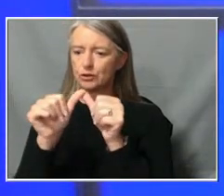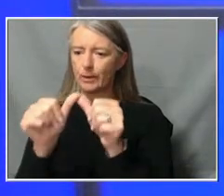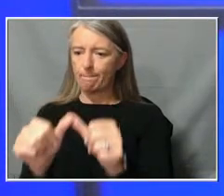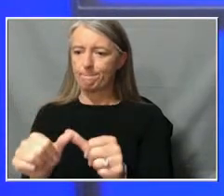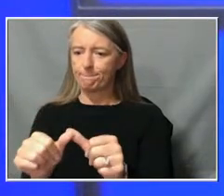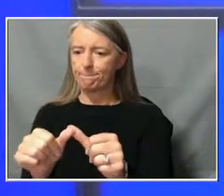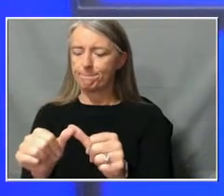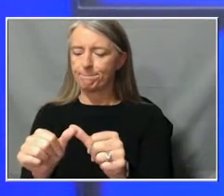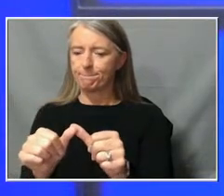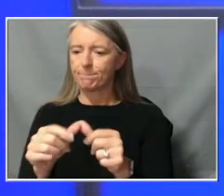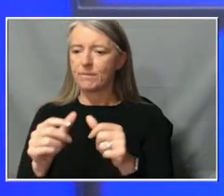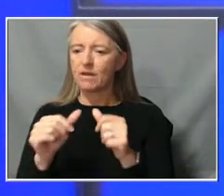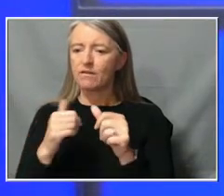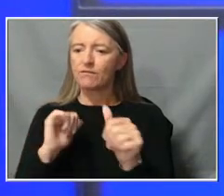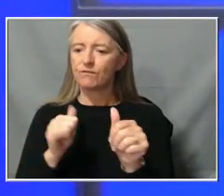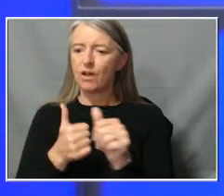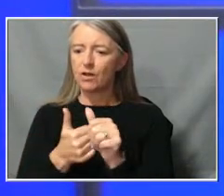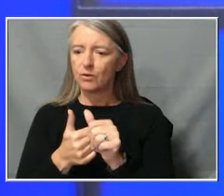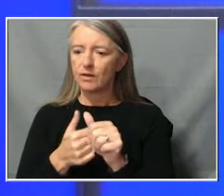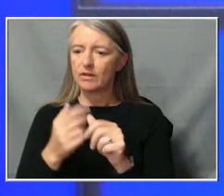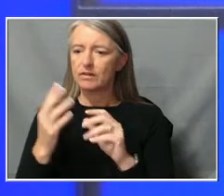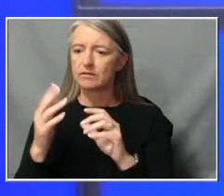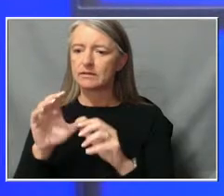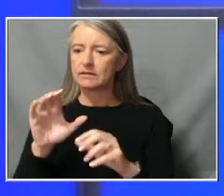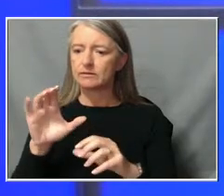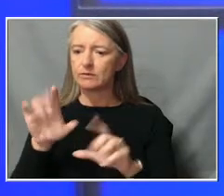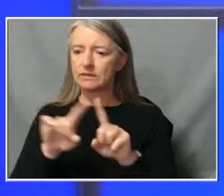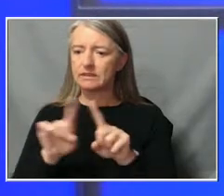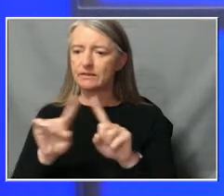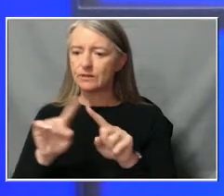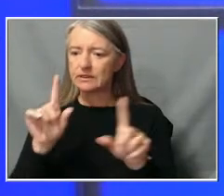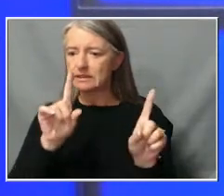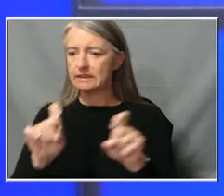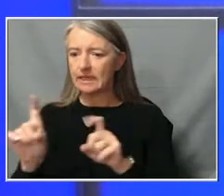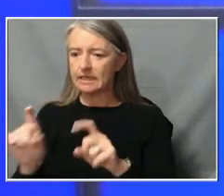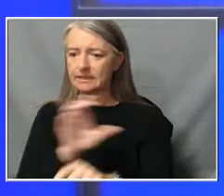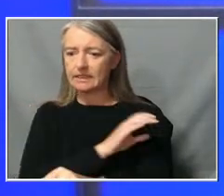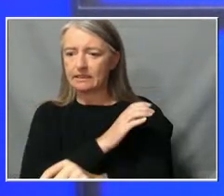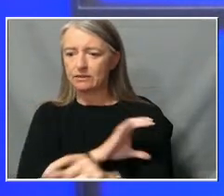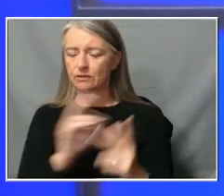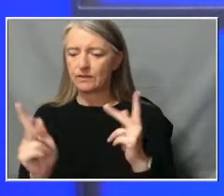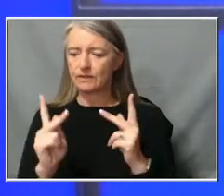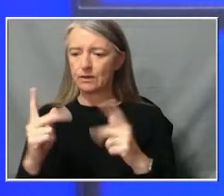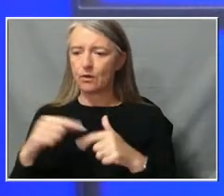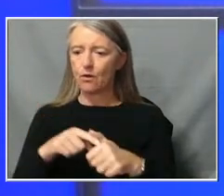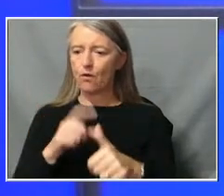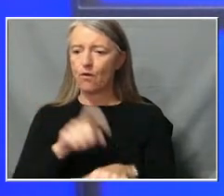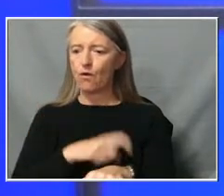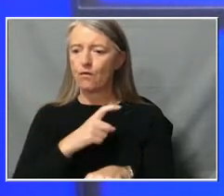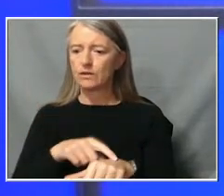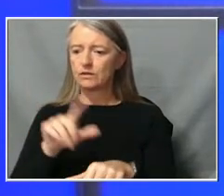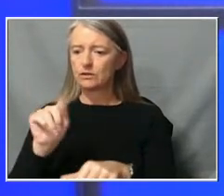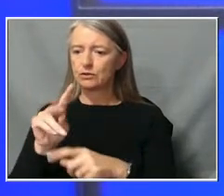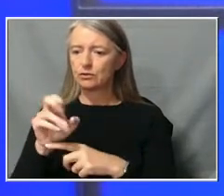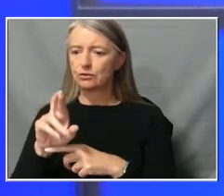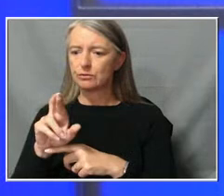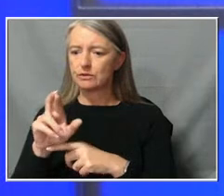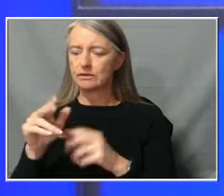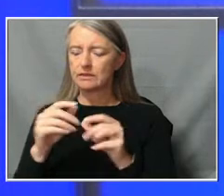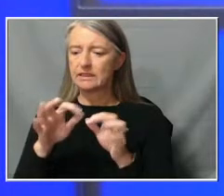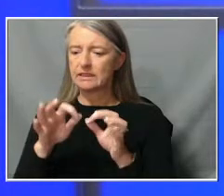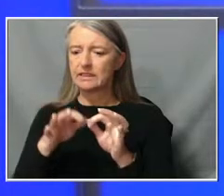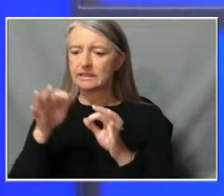continue to follow with periodic scans and clinical visits, and over time. As the tumor remains stable, we will extend out